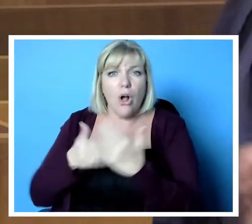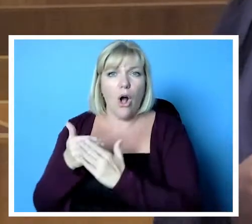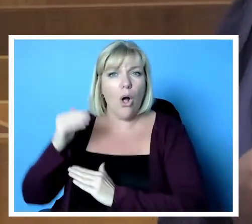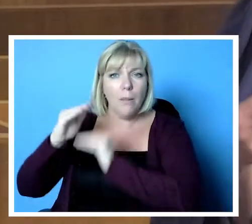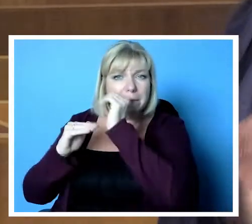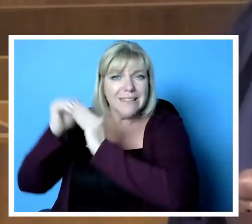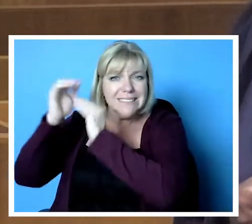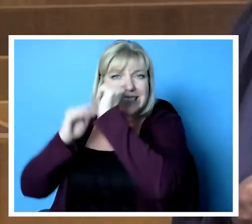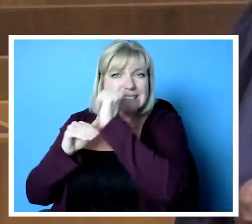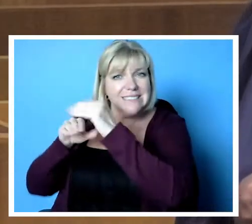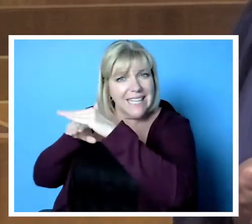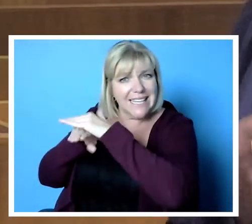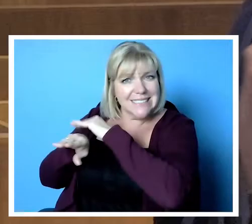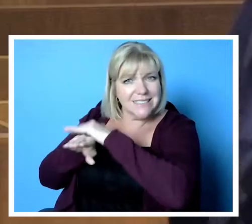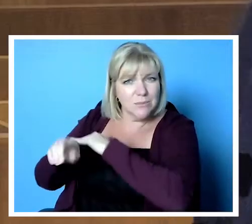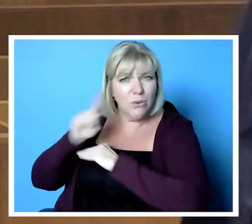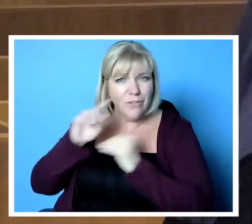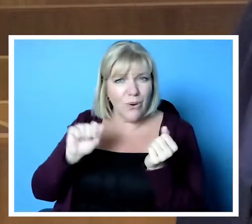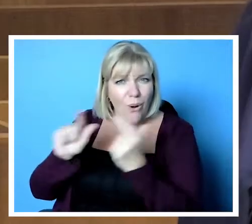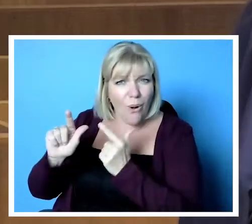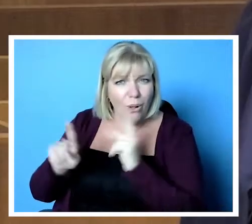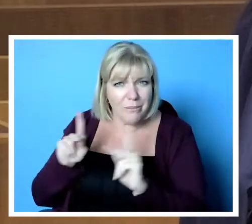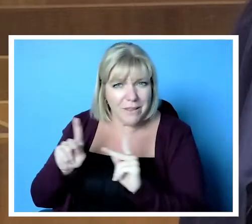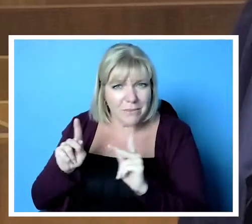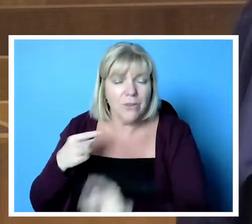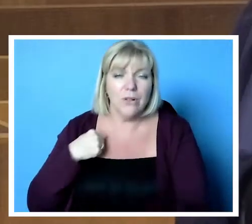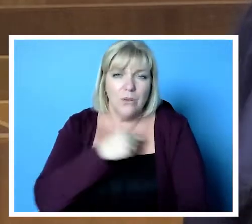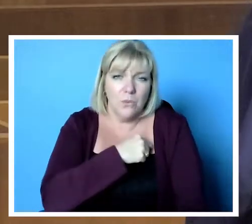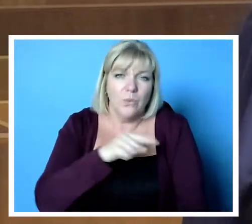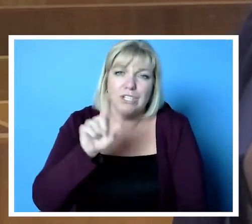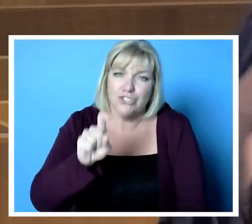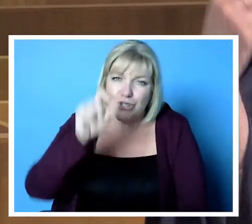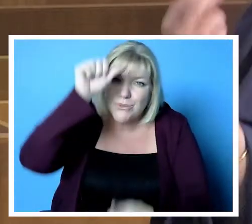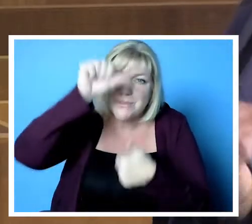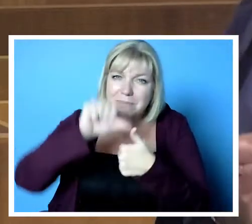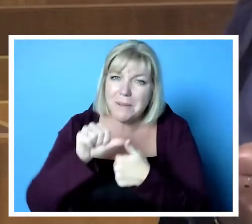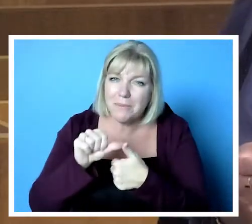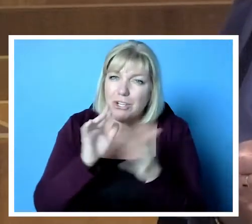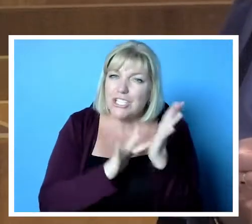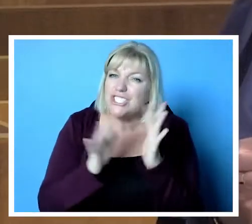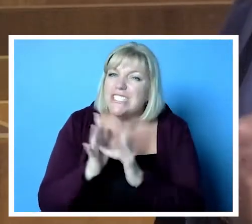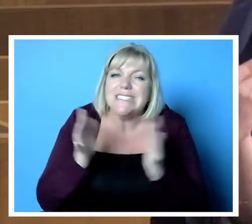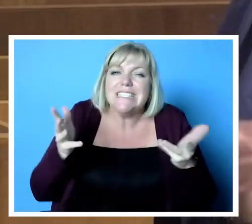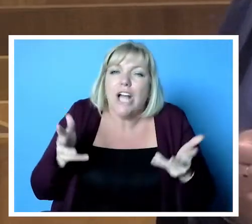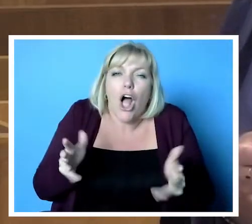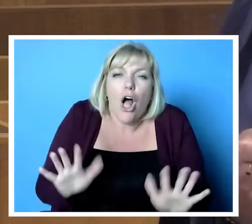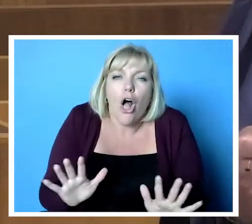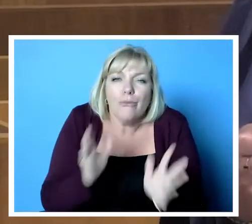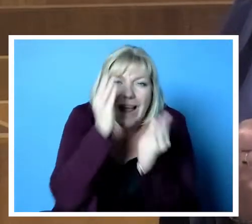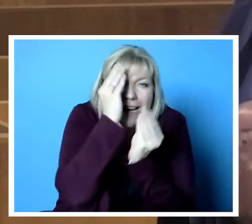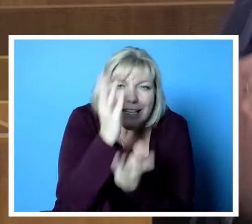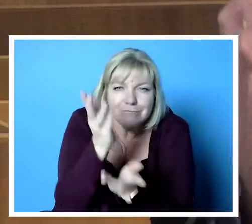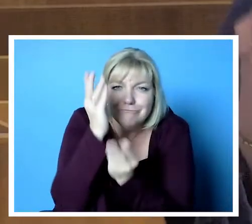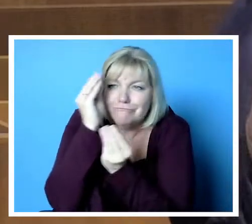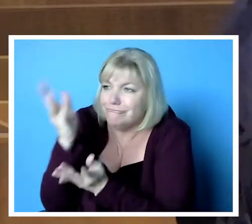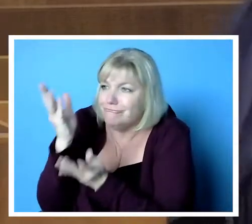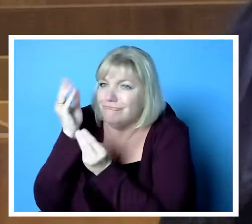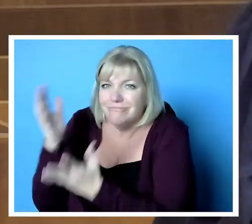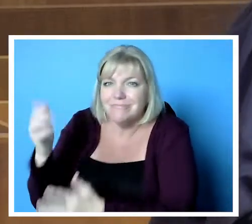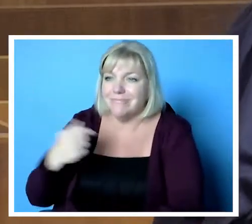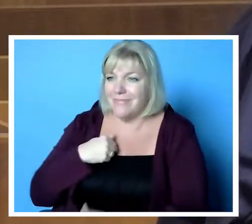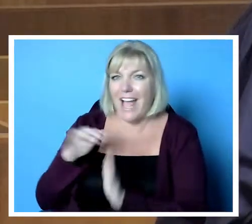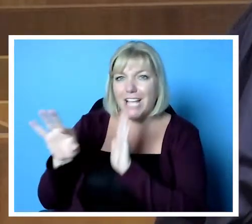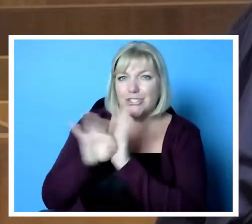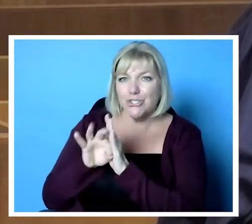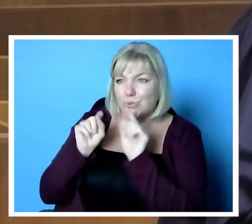are accessible to all, we should remember that Jesus has already said to those people, I choose